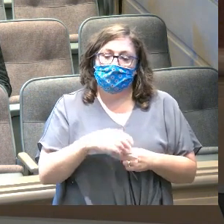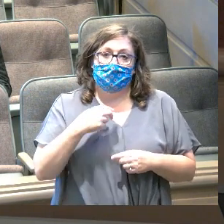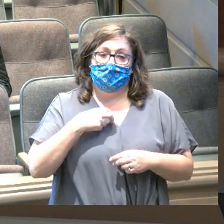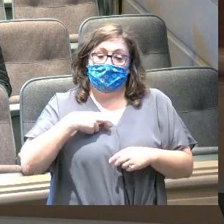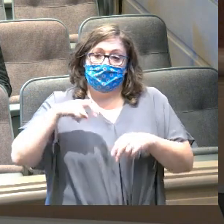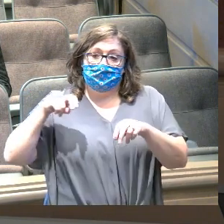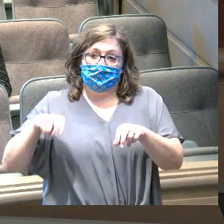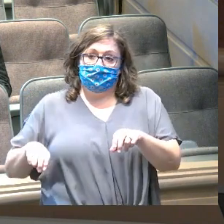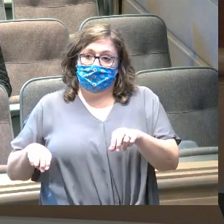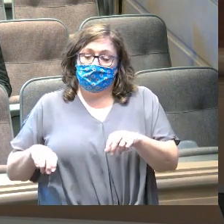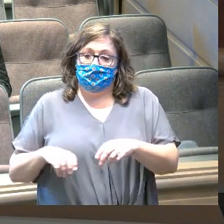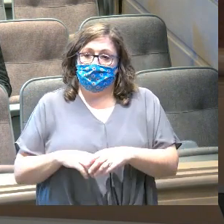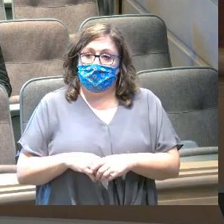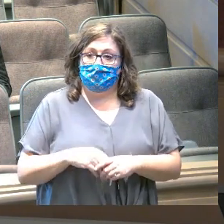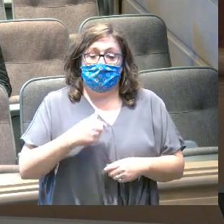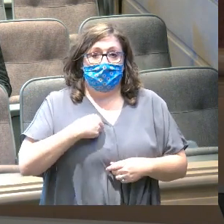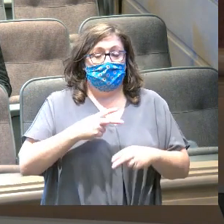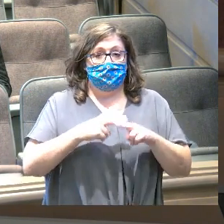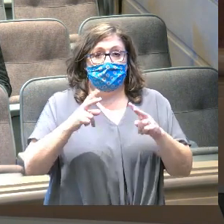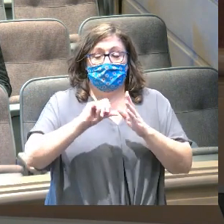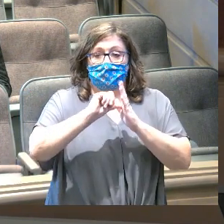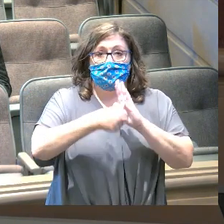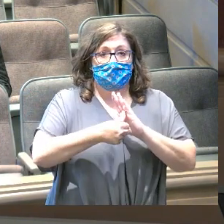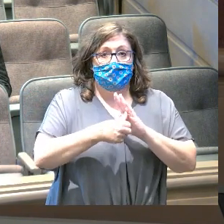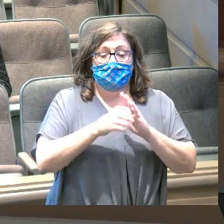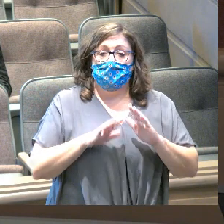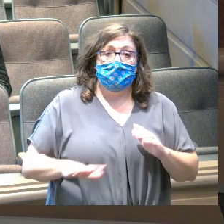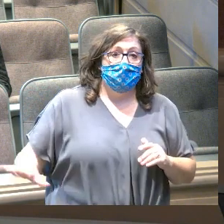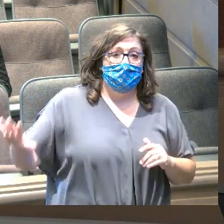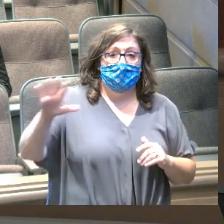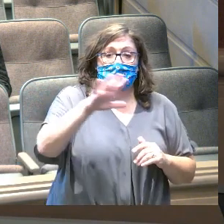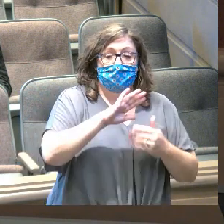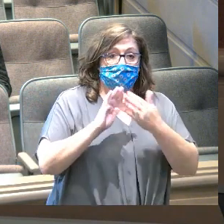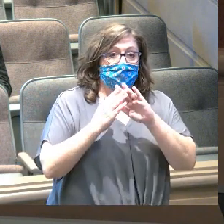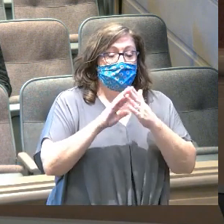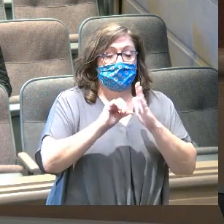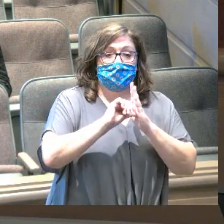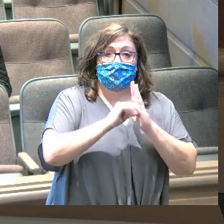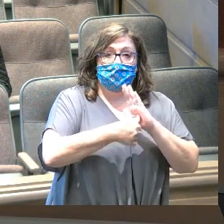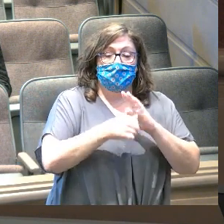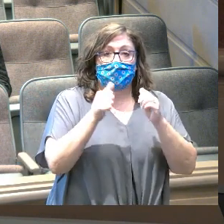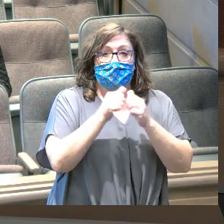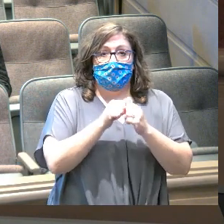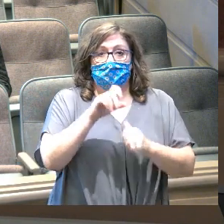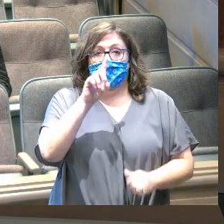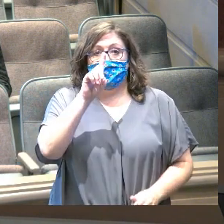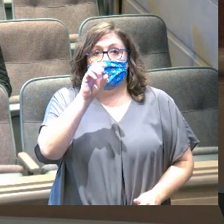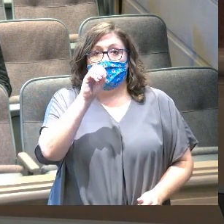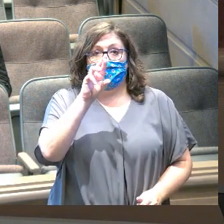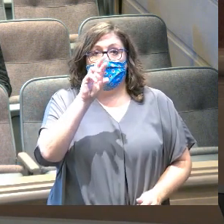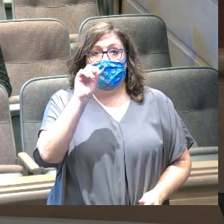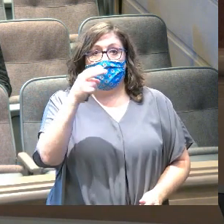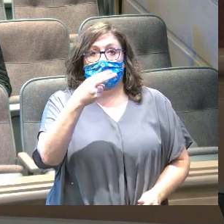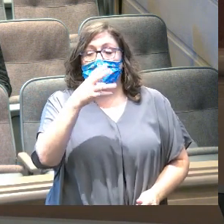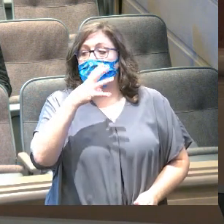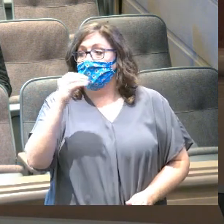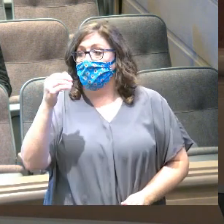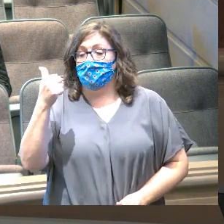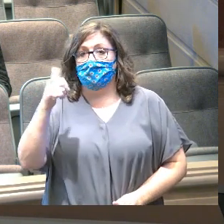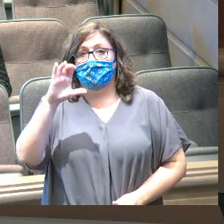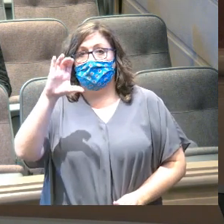audience, I'm impressed, and the entire community should be impressed with Mayor Durr's and Commissioner